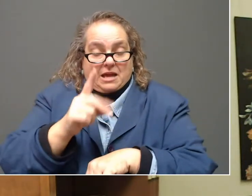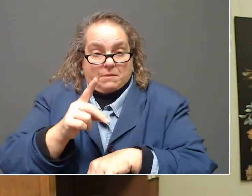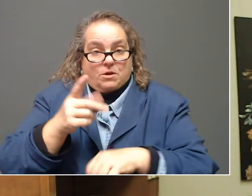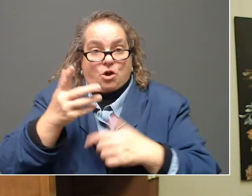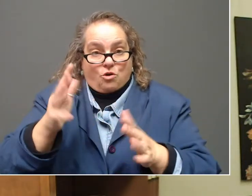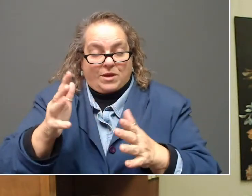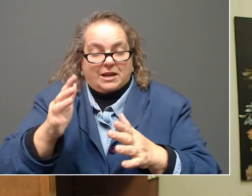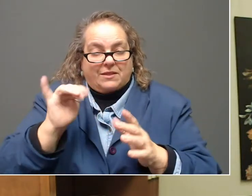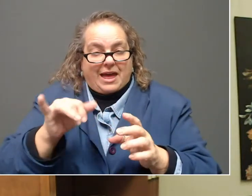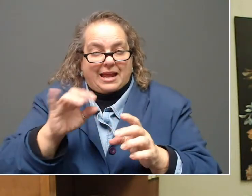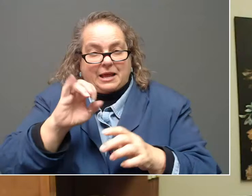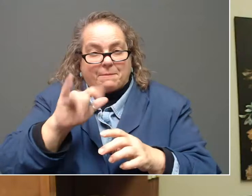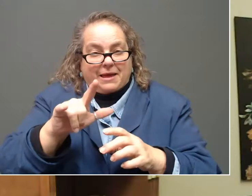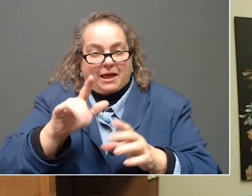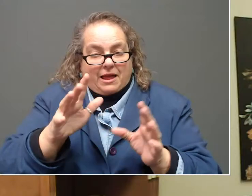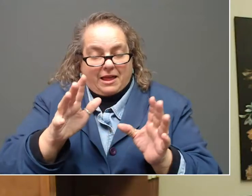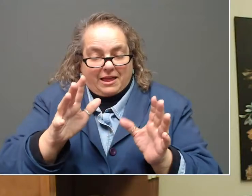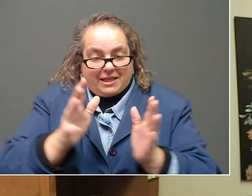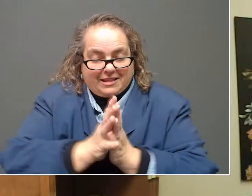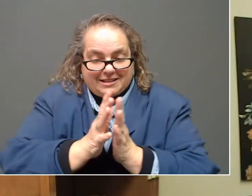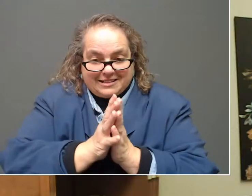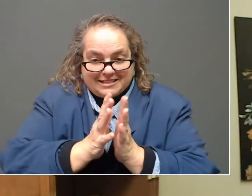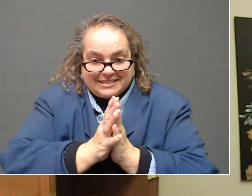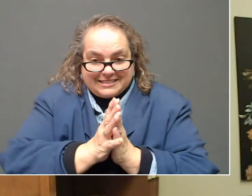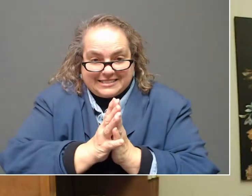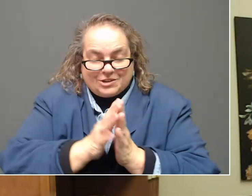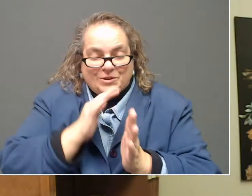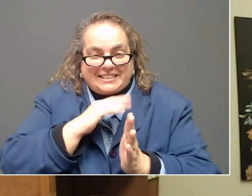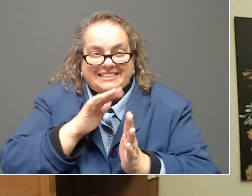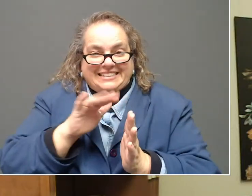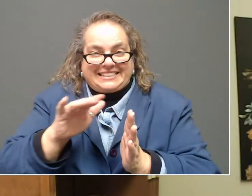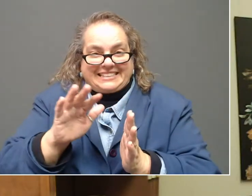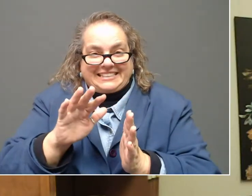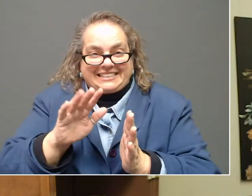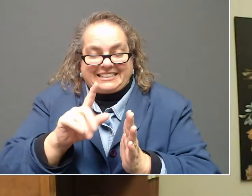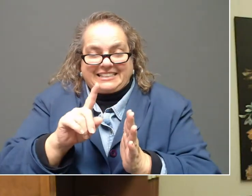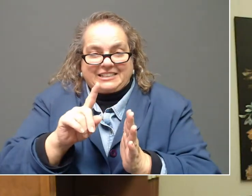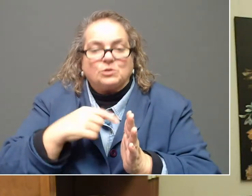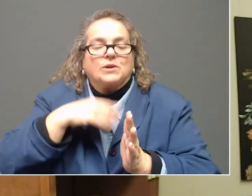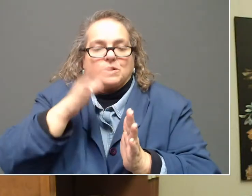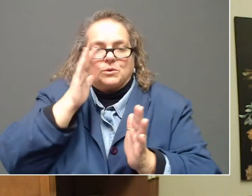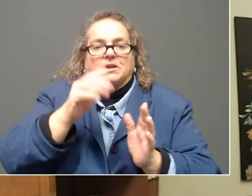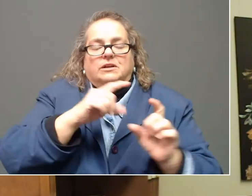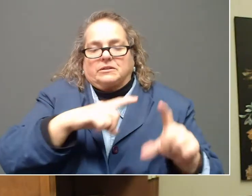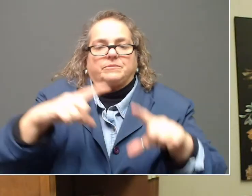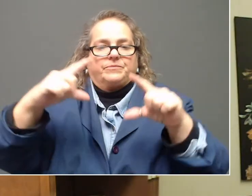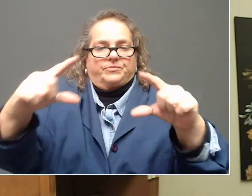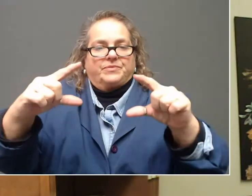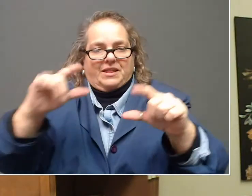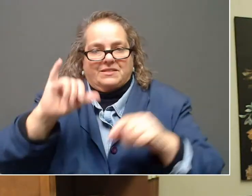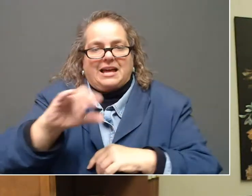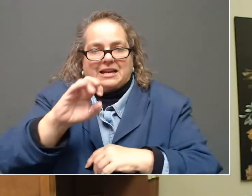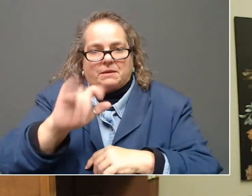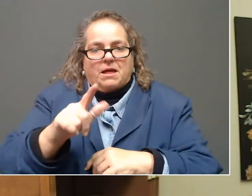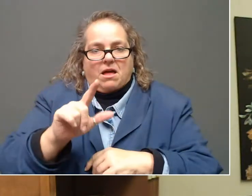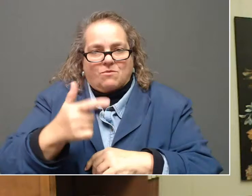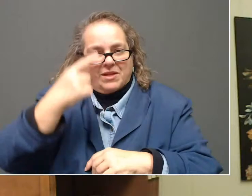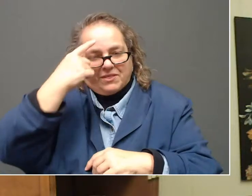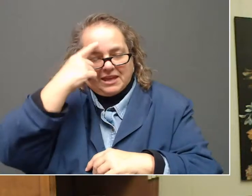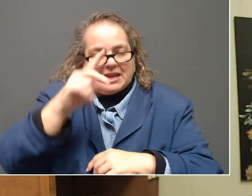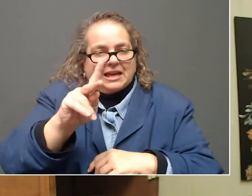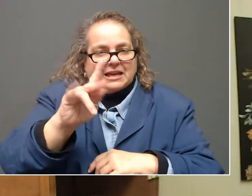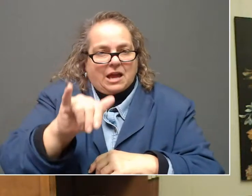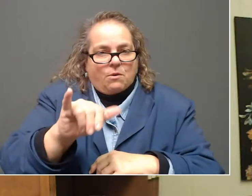card that you didn't know what it was. You thought it was junk mail. You threw it out. We are working through those issues to